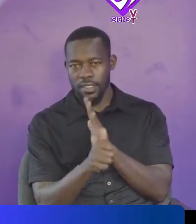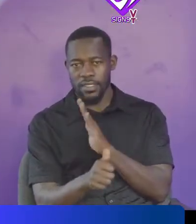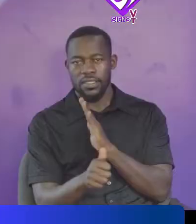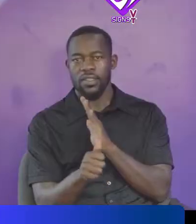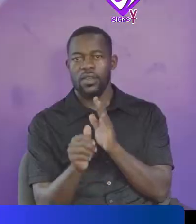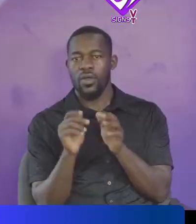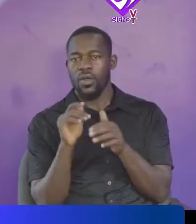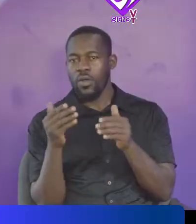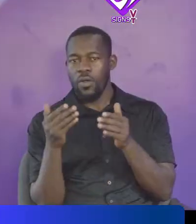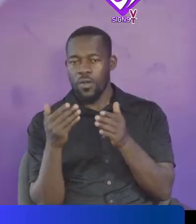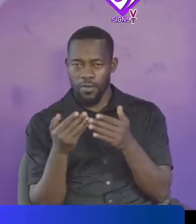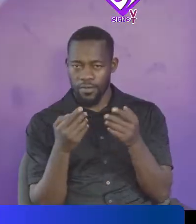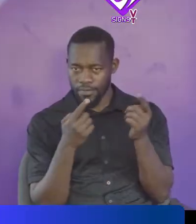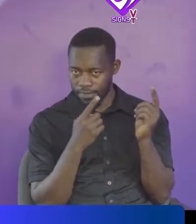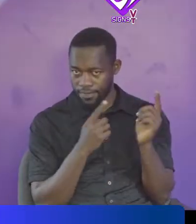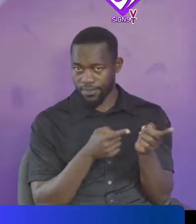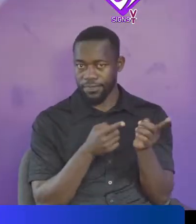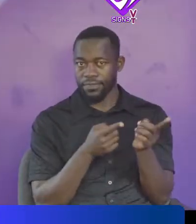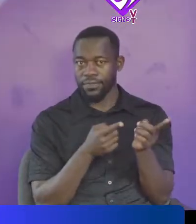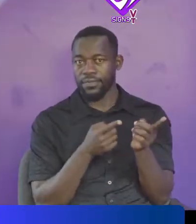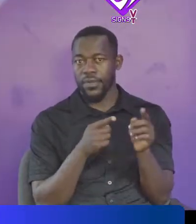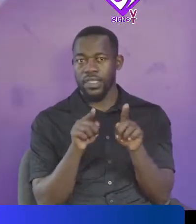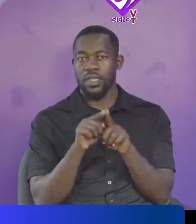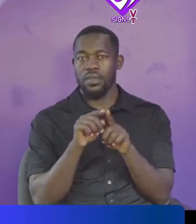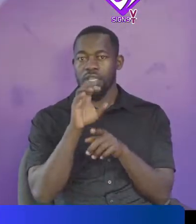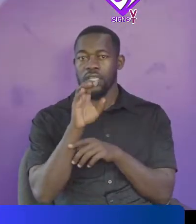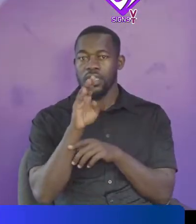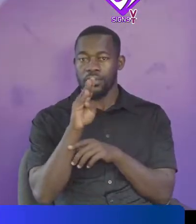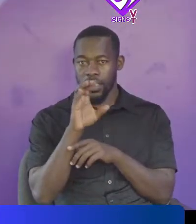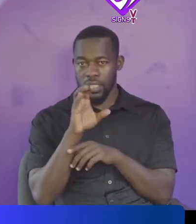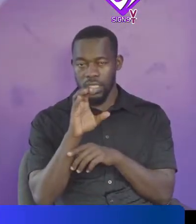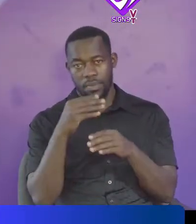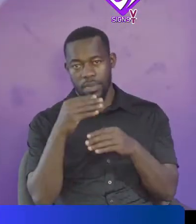now much more, even including the CBC materials.